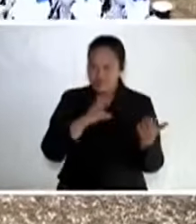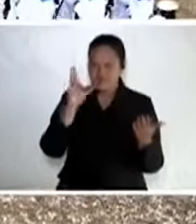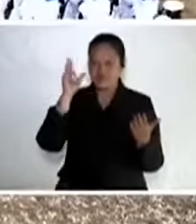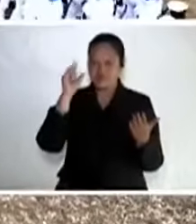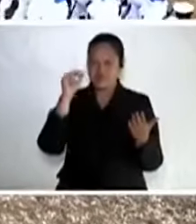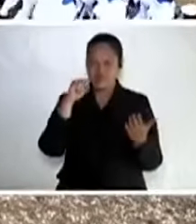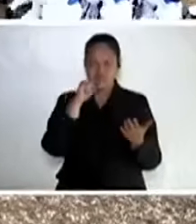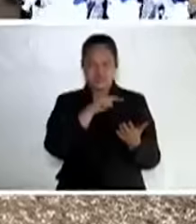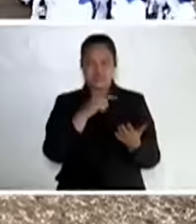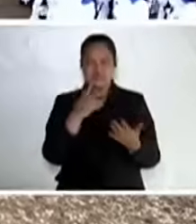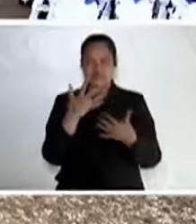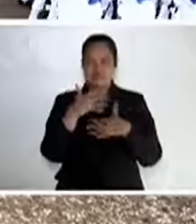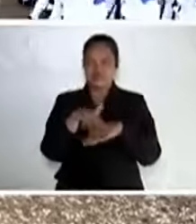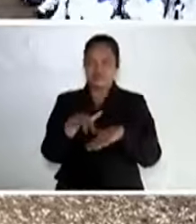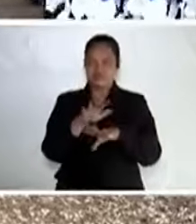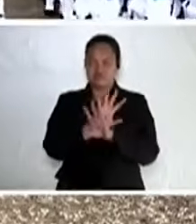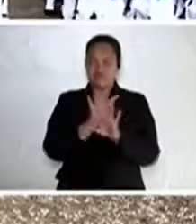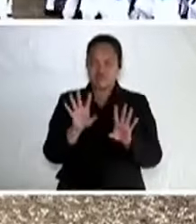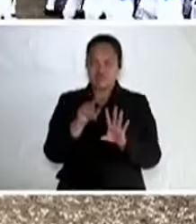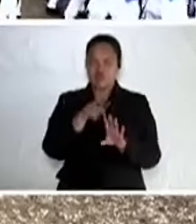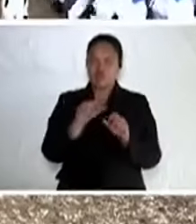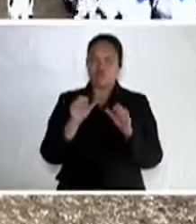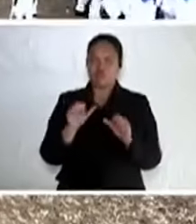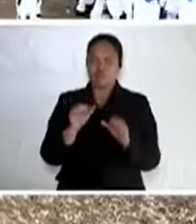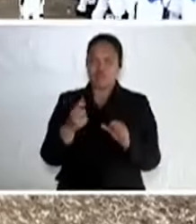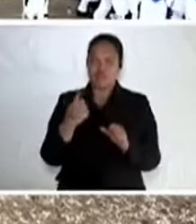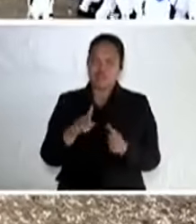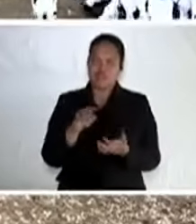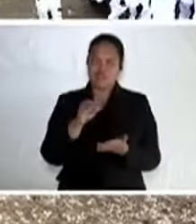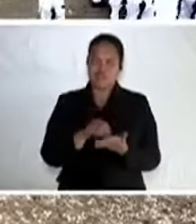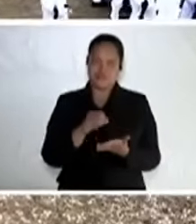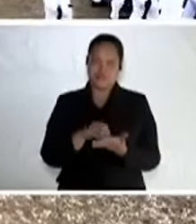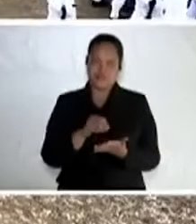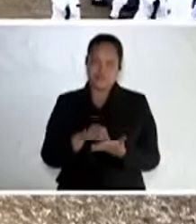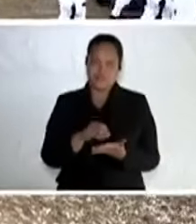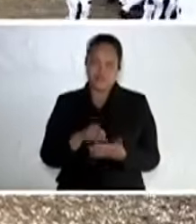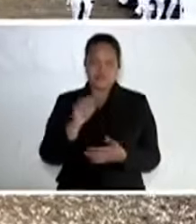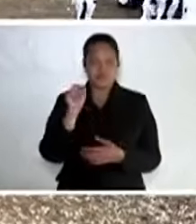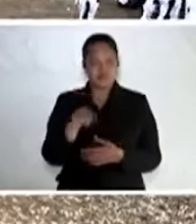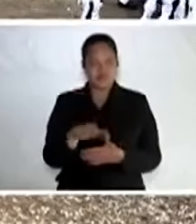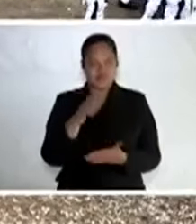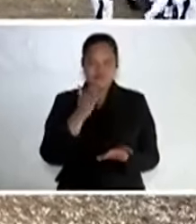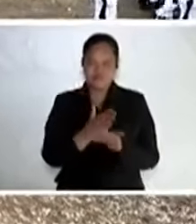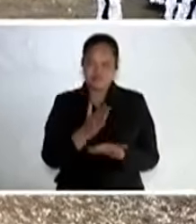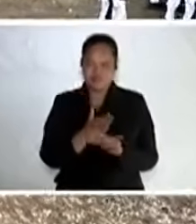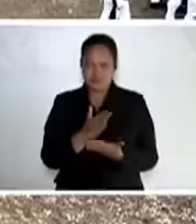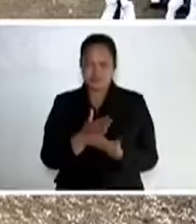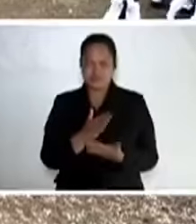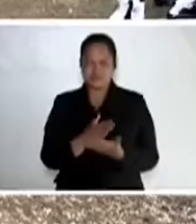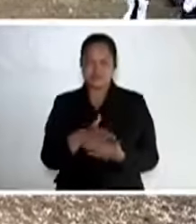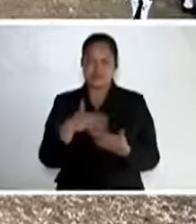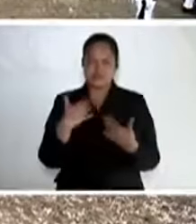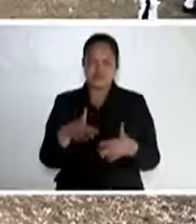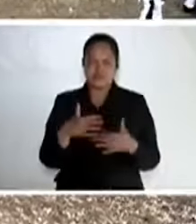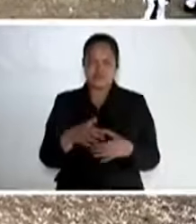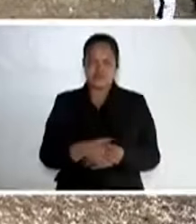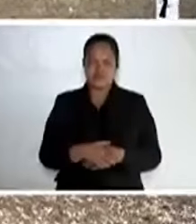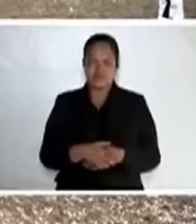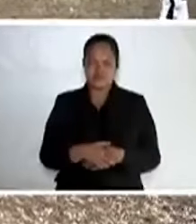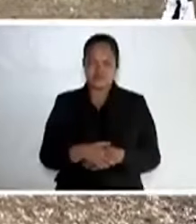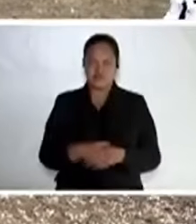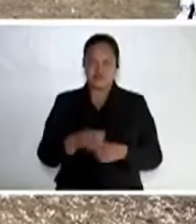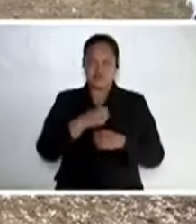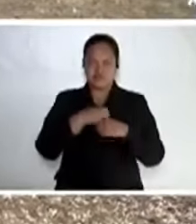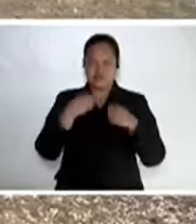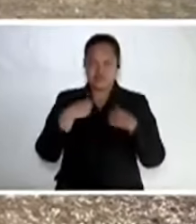they are there to protect and serve. Sandi na sarau ira nandau ni vesa tu taki ni nonda mati ni